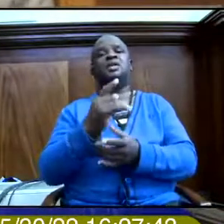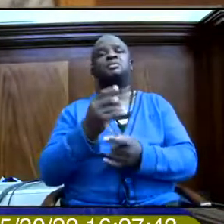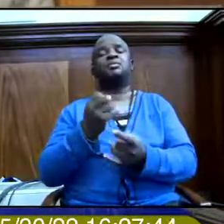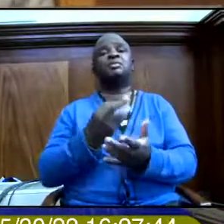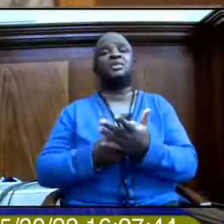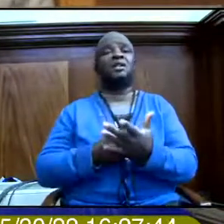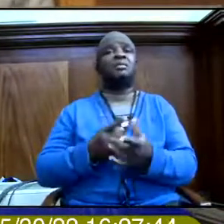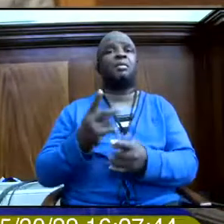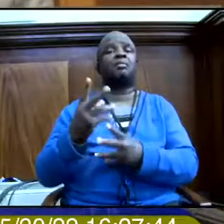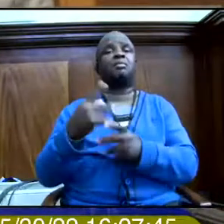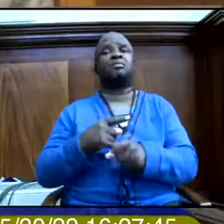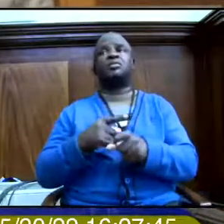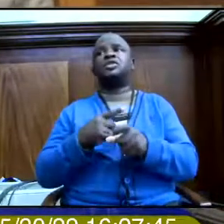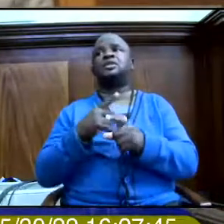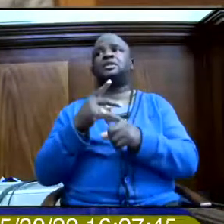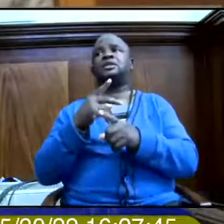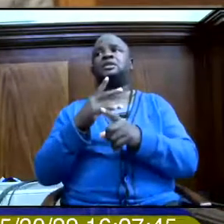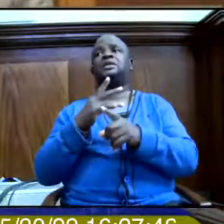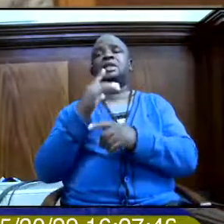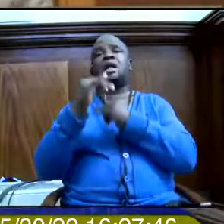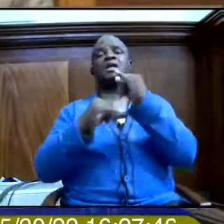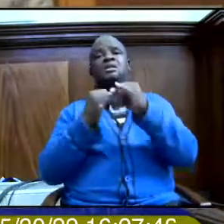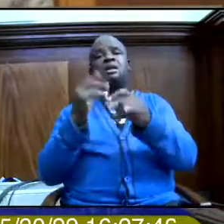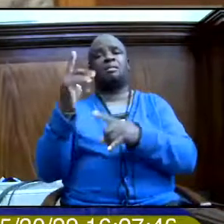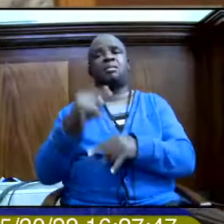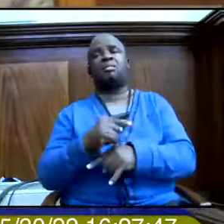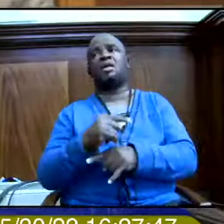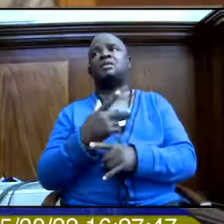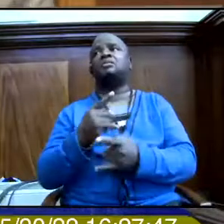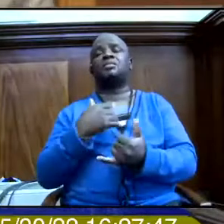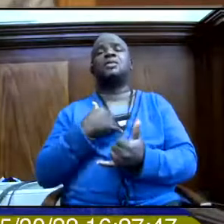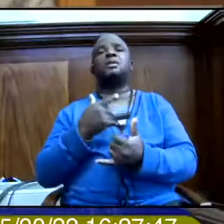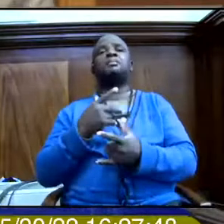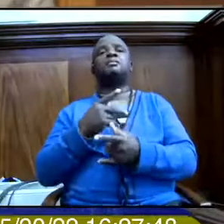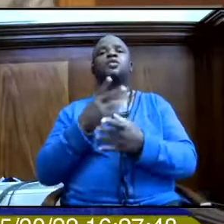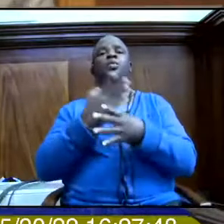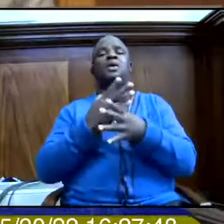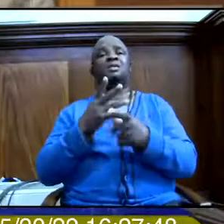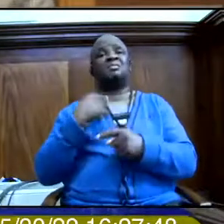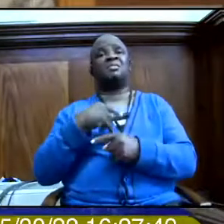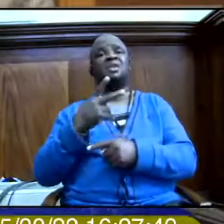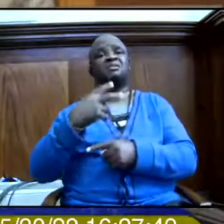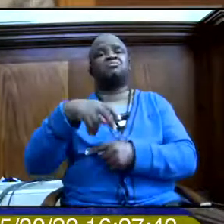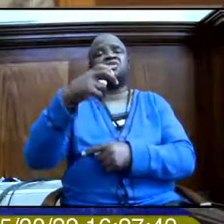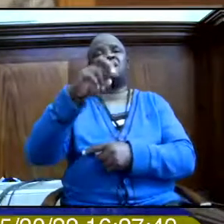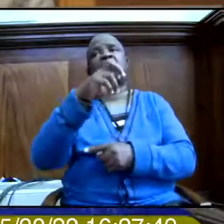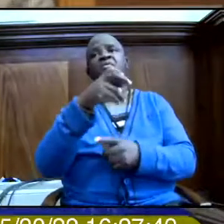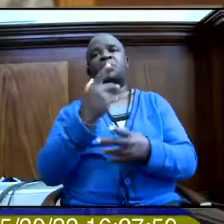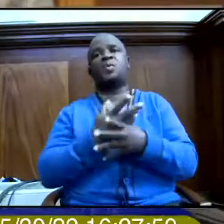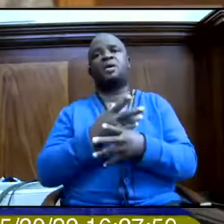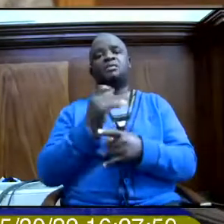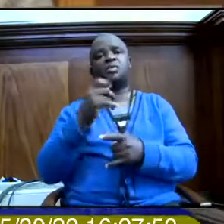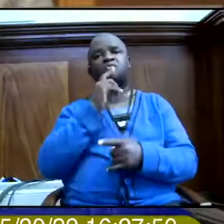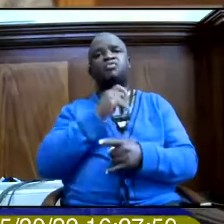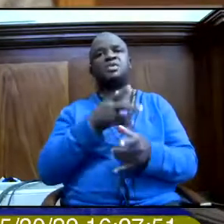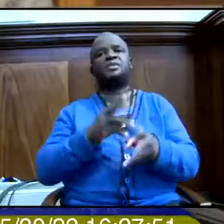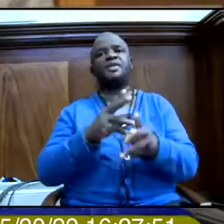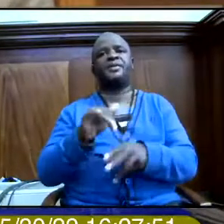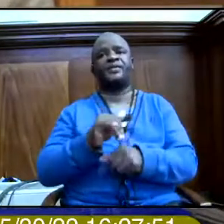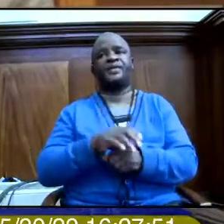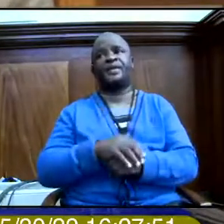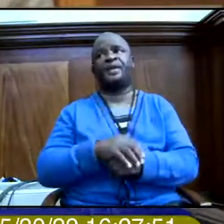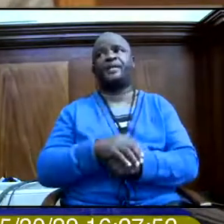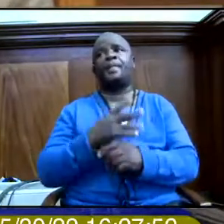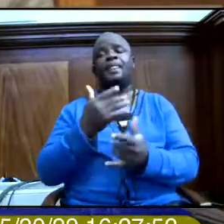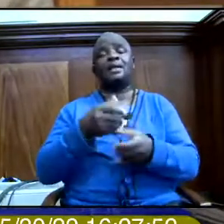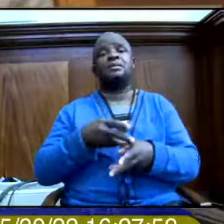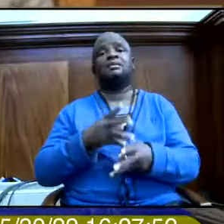those investors arrive and the workers have to commute to work on what routes are we going to commute we